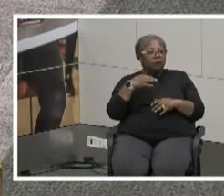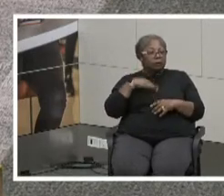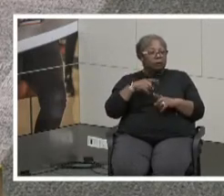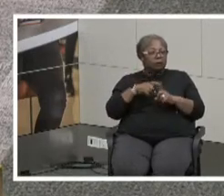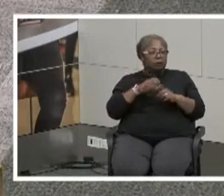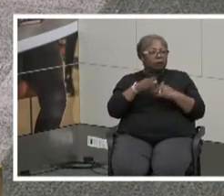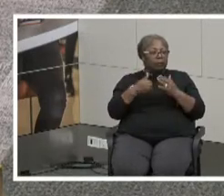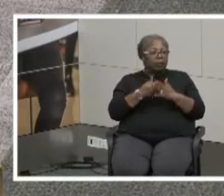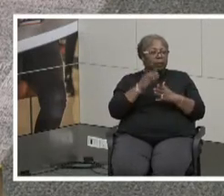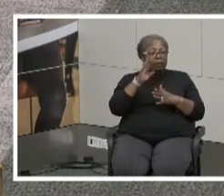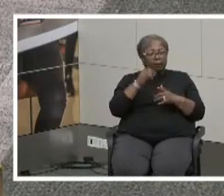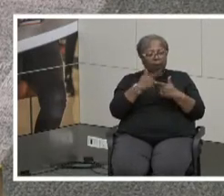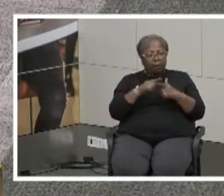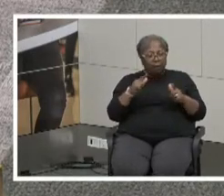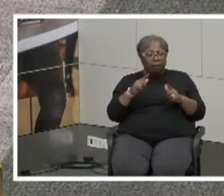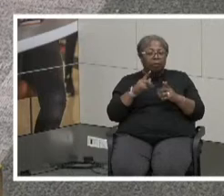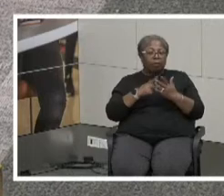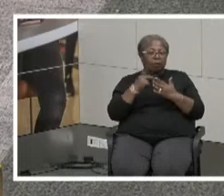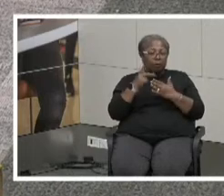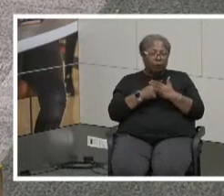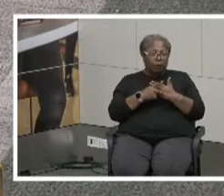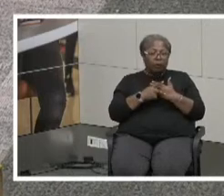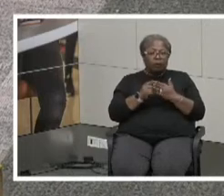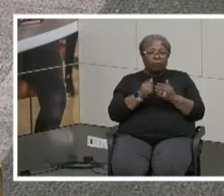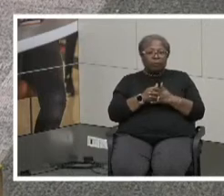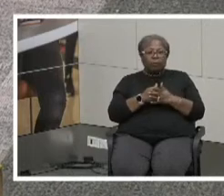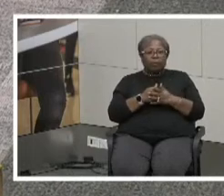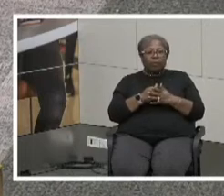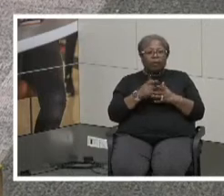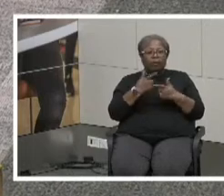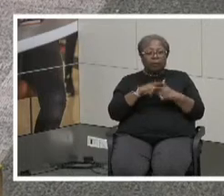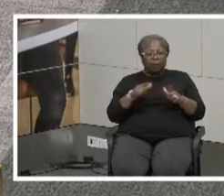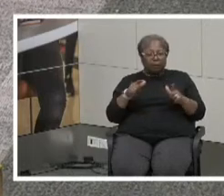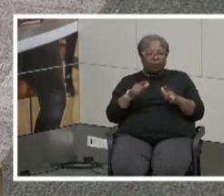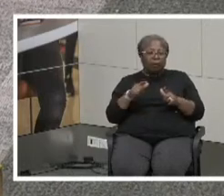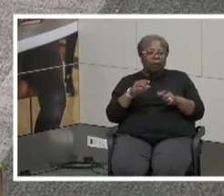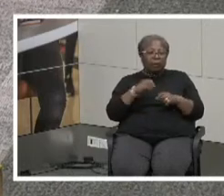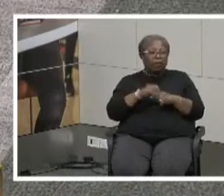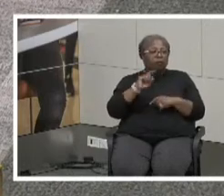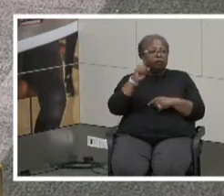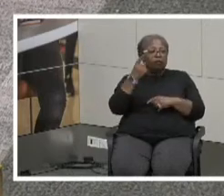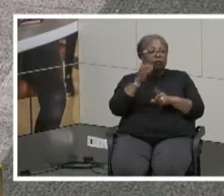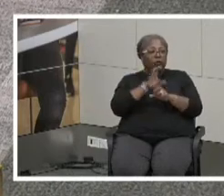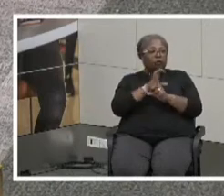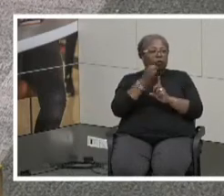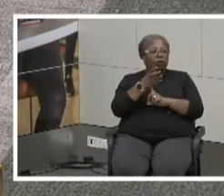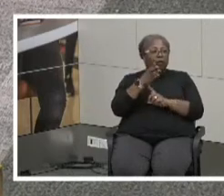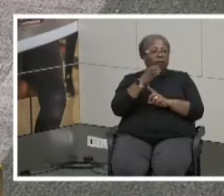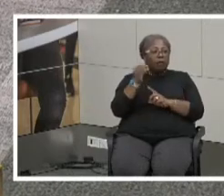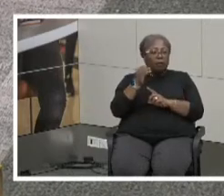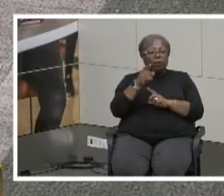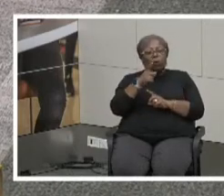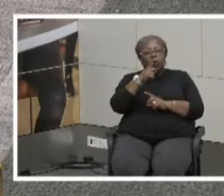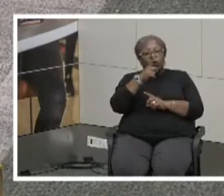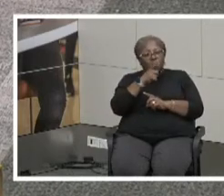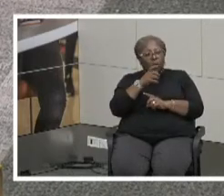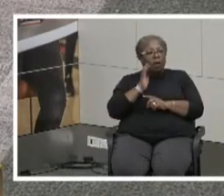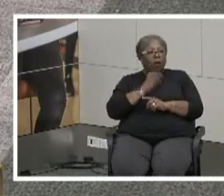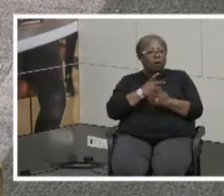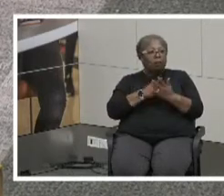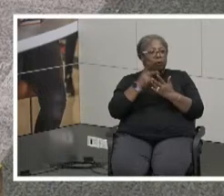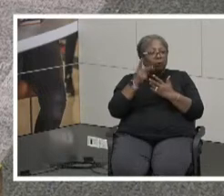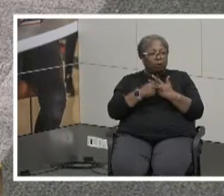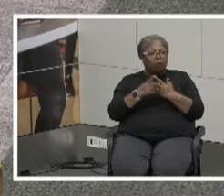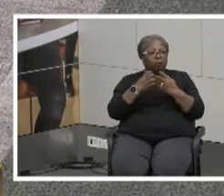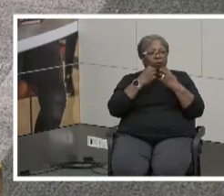exceptional bilingual immersion program offered at Wharton the language skills and crosscultural empathy foro by this schoolwide program are